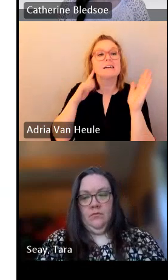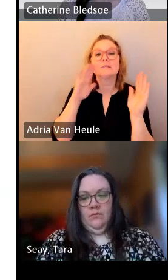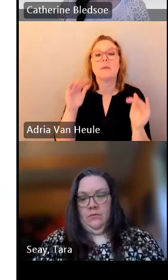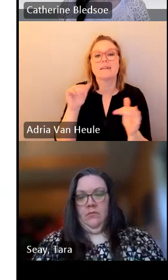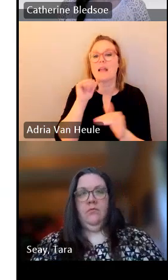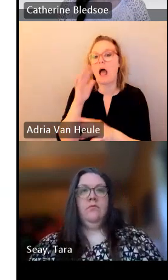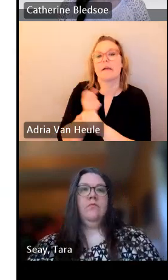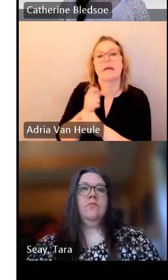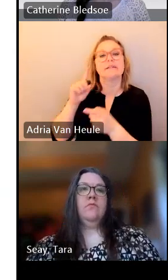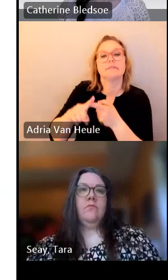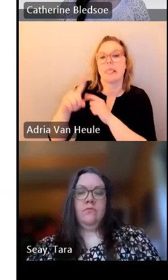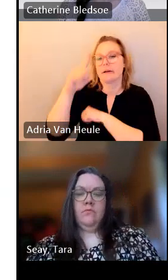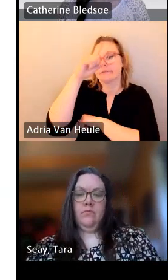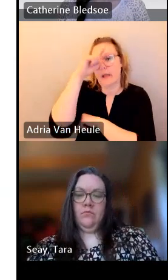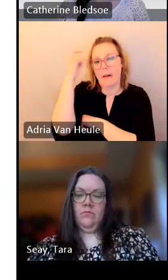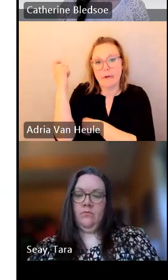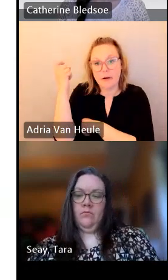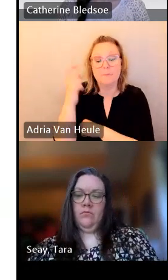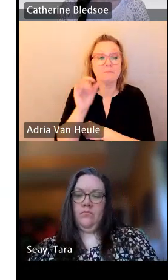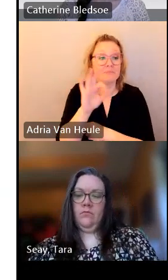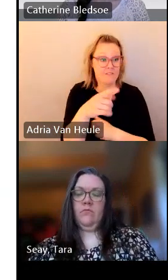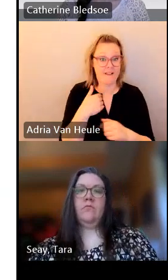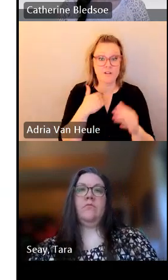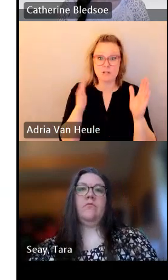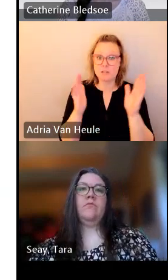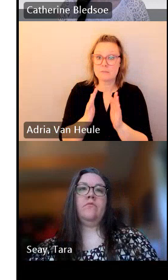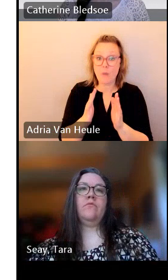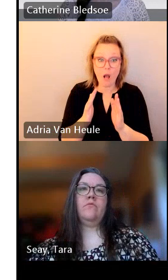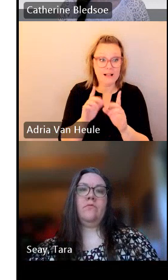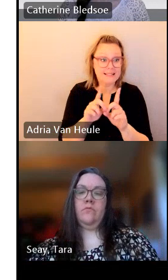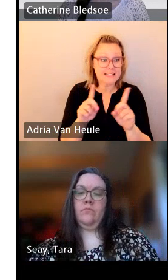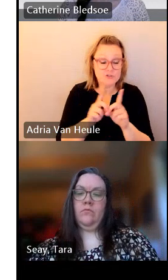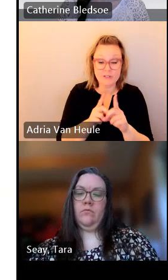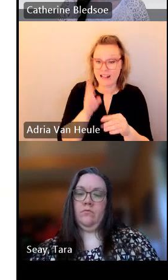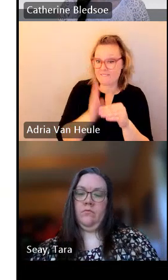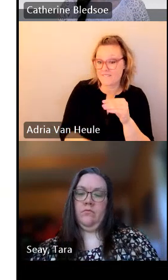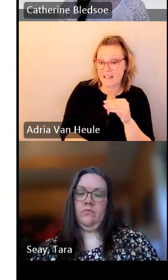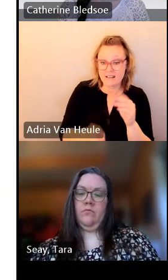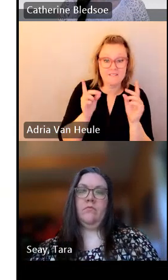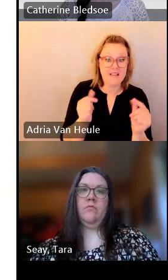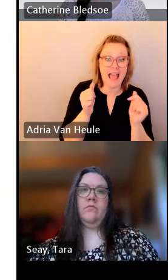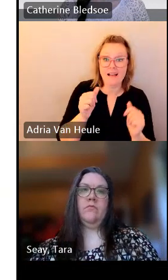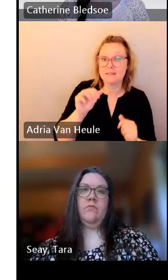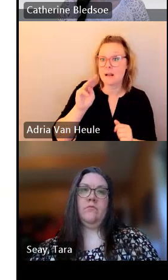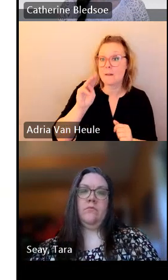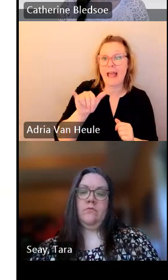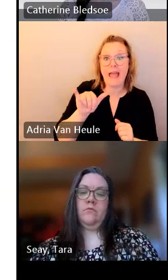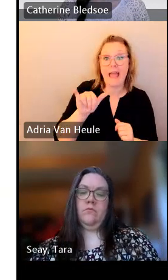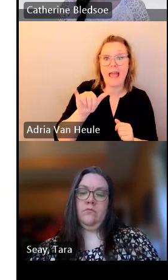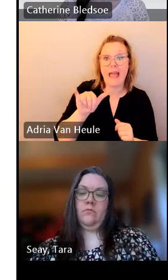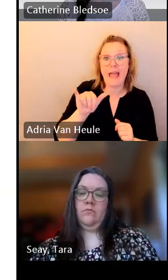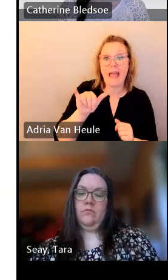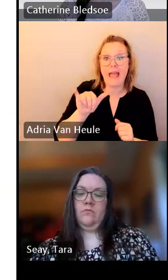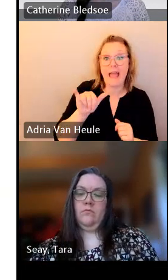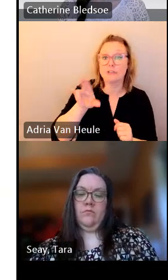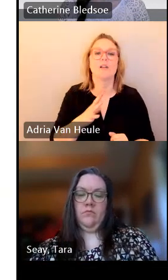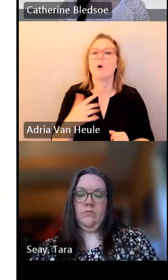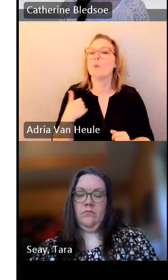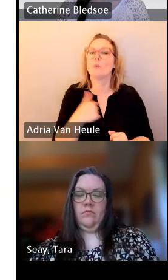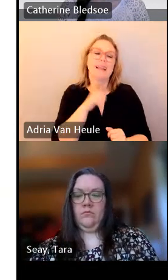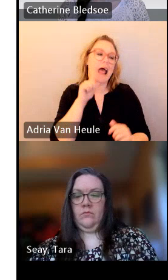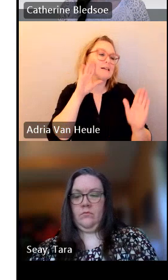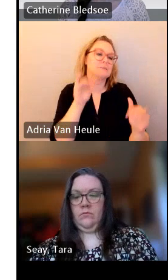If you have a small district and you get this work done quickly, that's no problem. But we are not going to be asking for this, next week. This is the